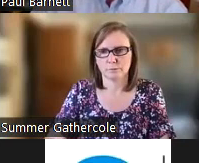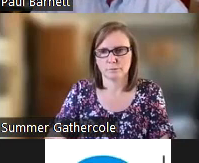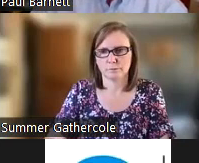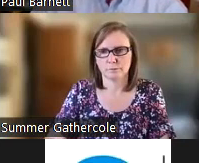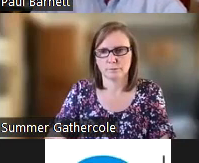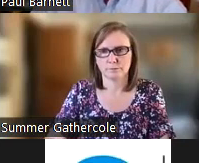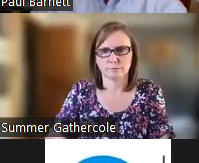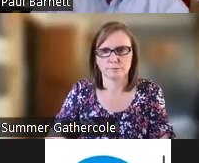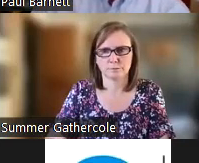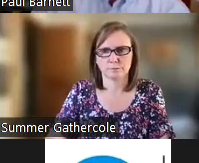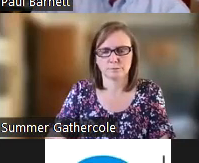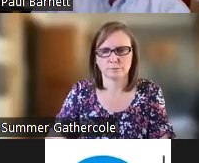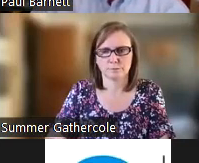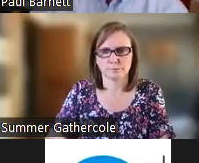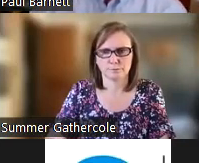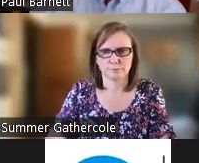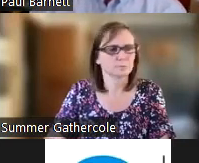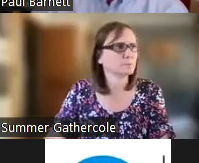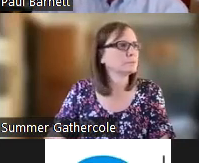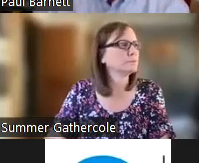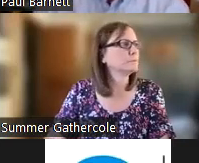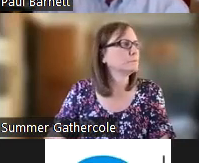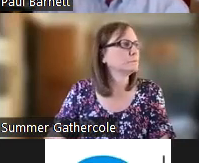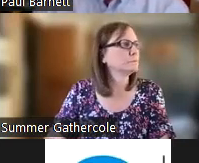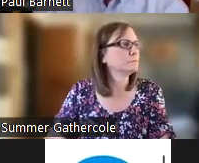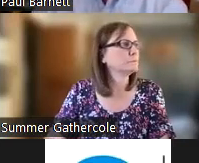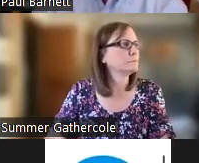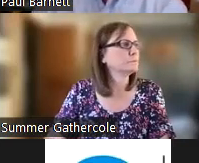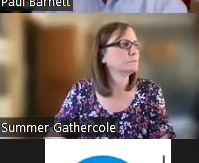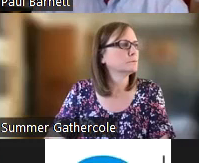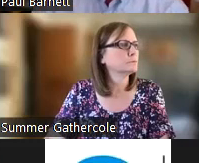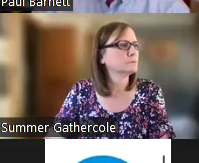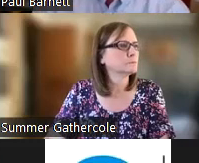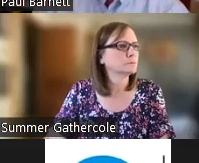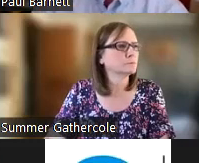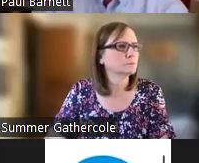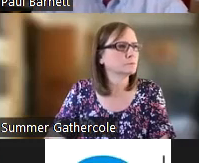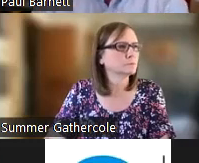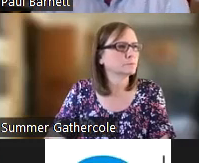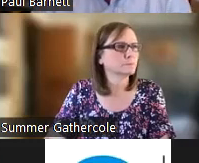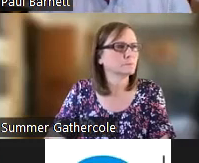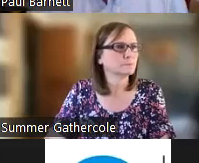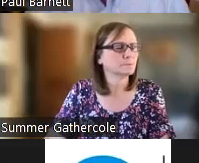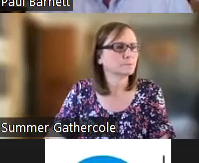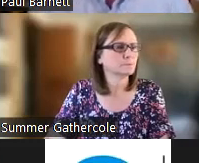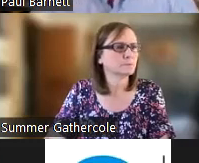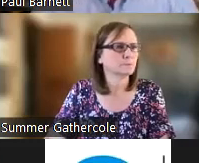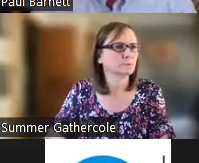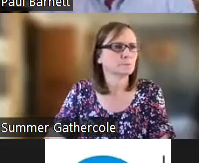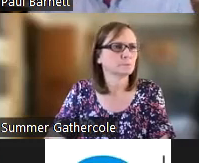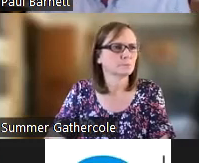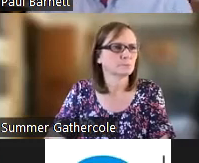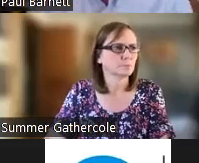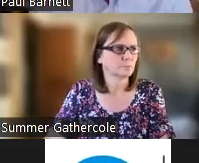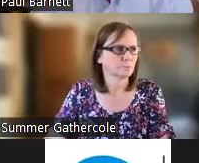help. So I'd now like to introduce our first speaker, and that is Heather Colwell. She is